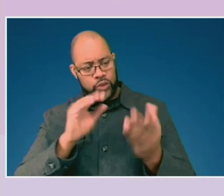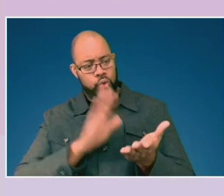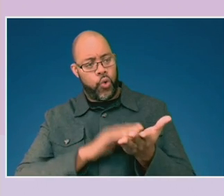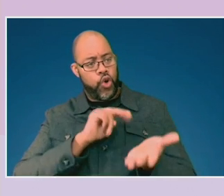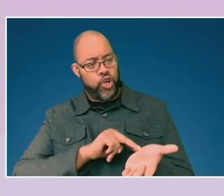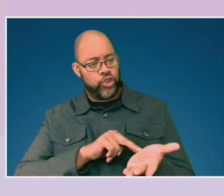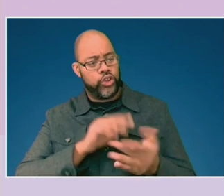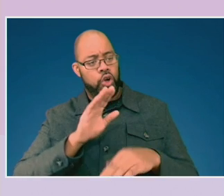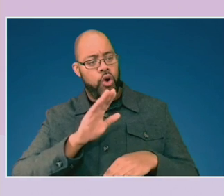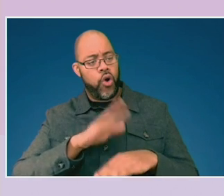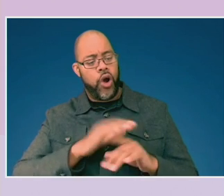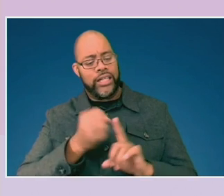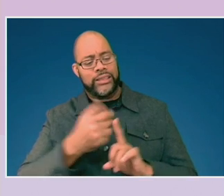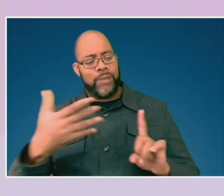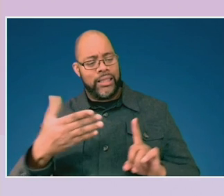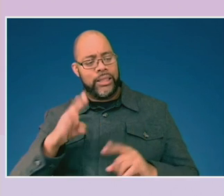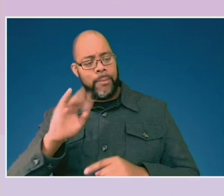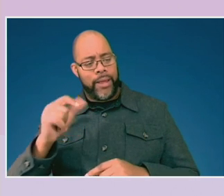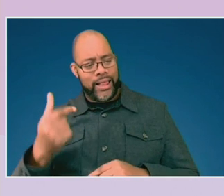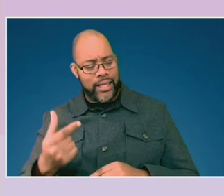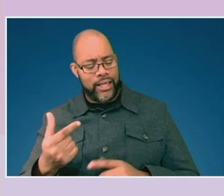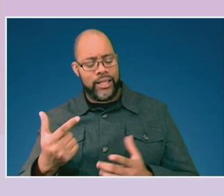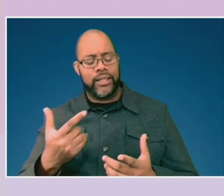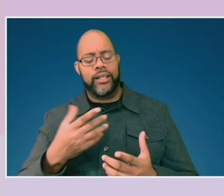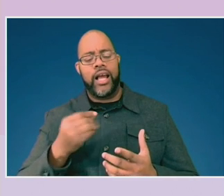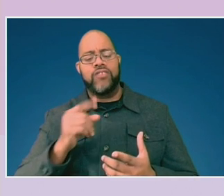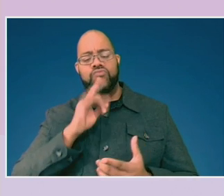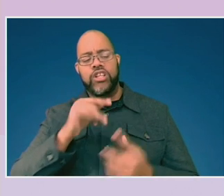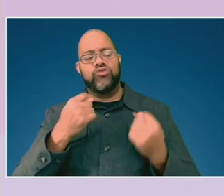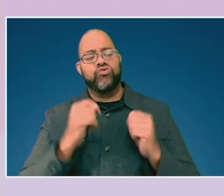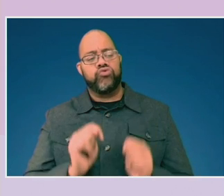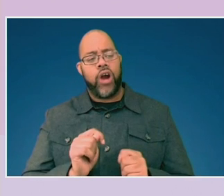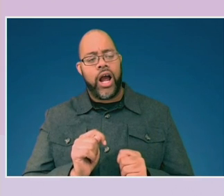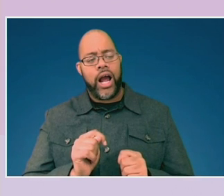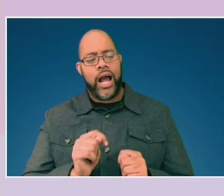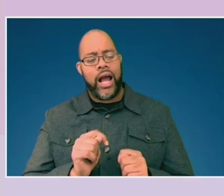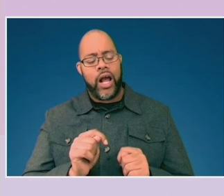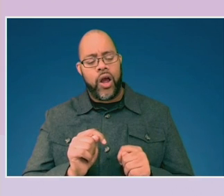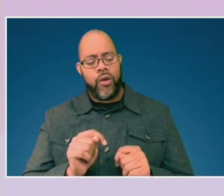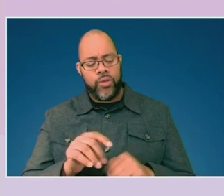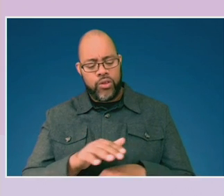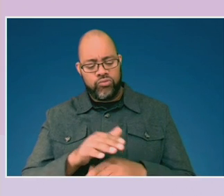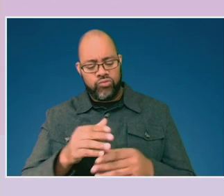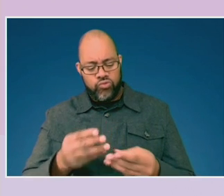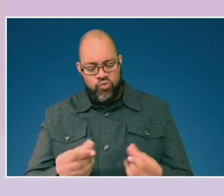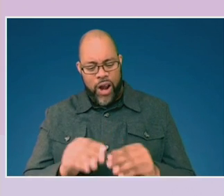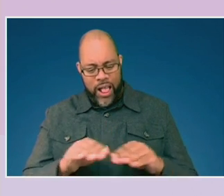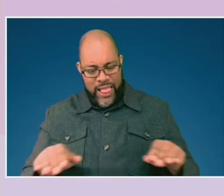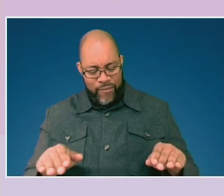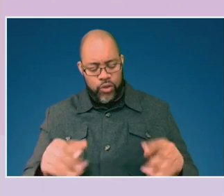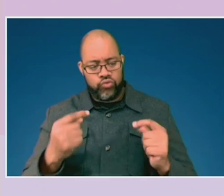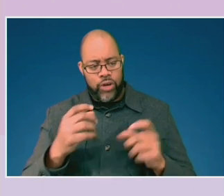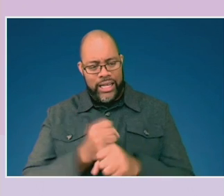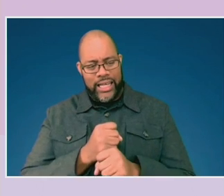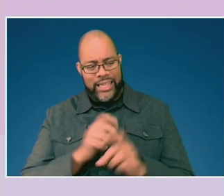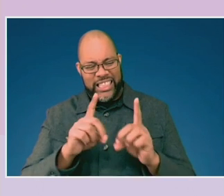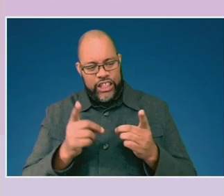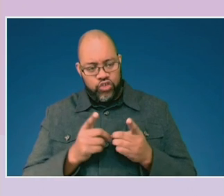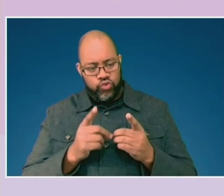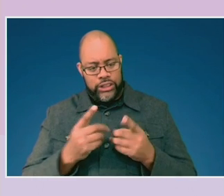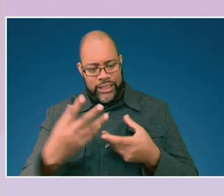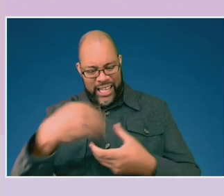the expanded billing and really try at the grassroots level to get districts engaged. One of